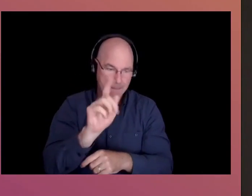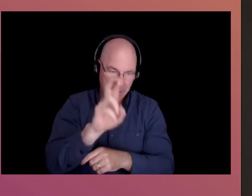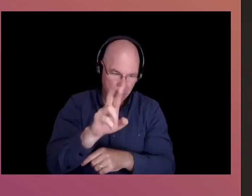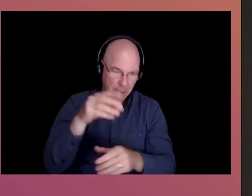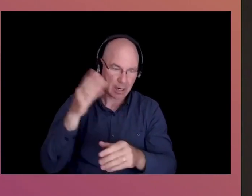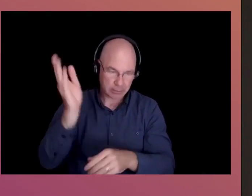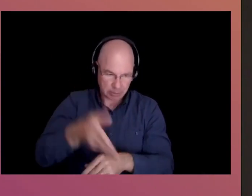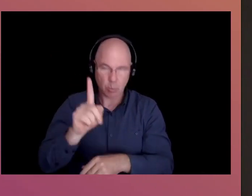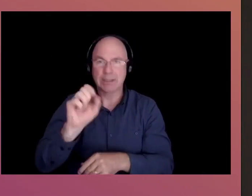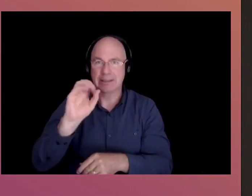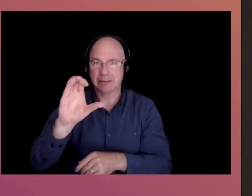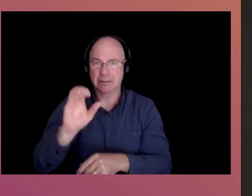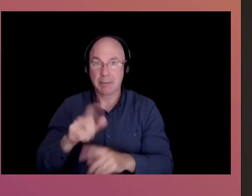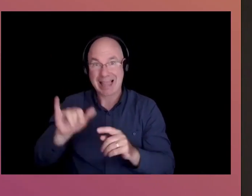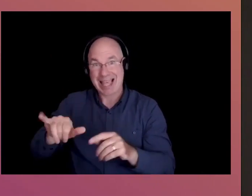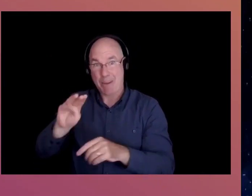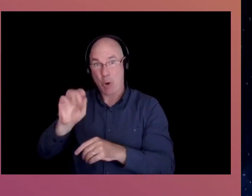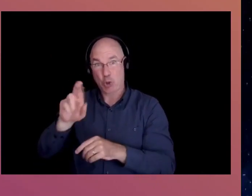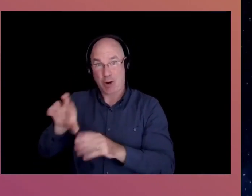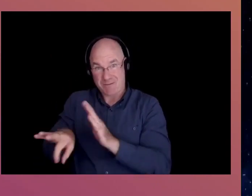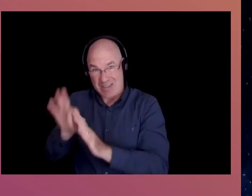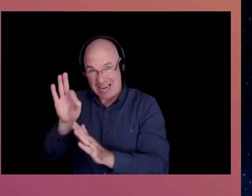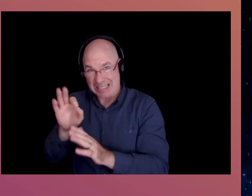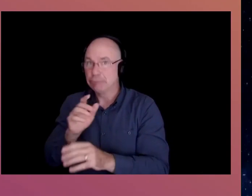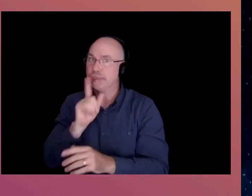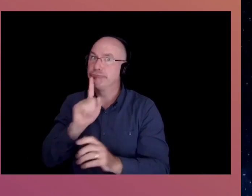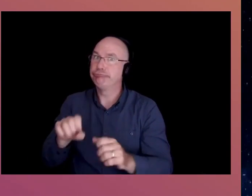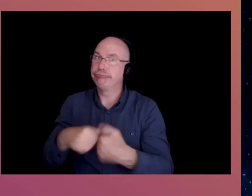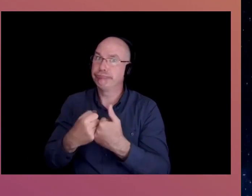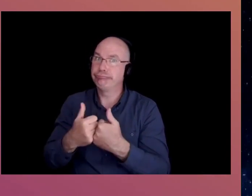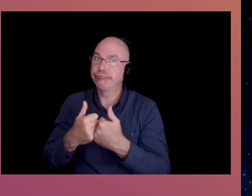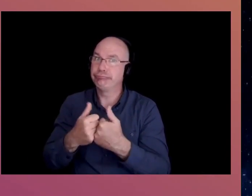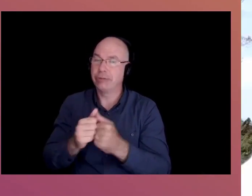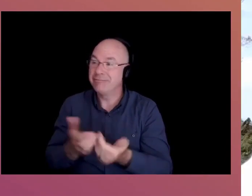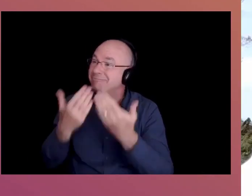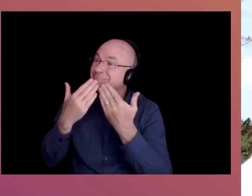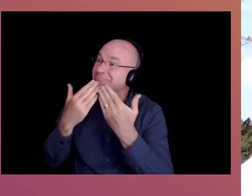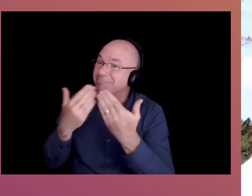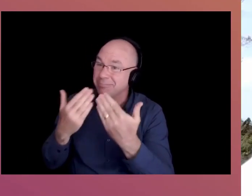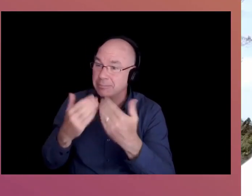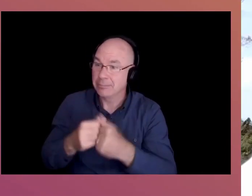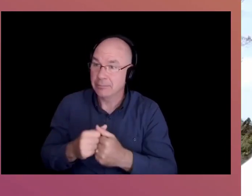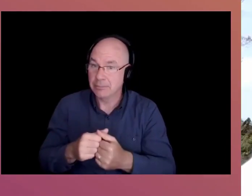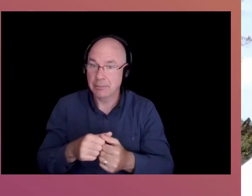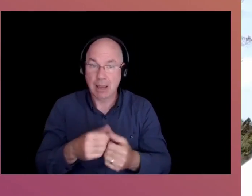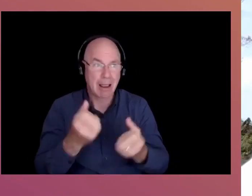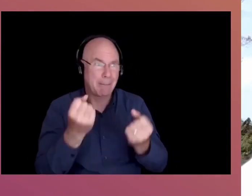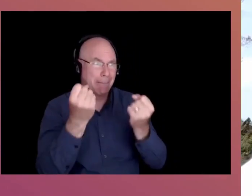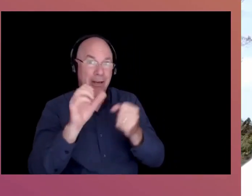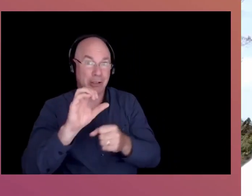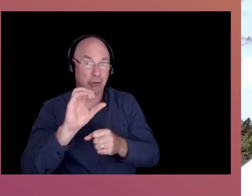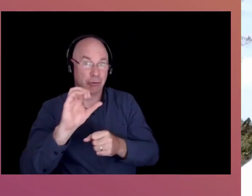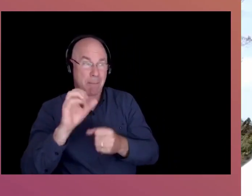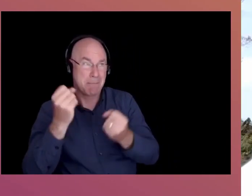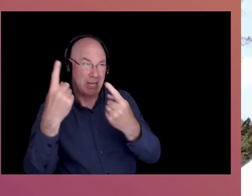Yeah. Okay, thank you very much. Thank you very much. I think there are many questions in the chat